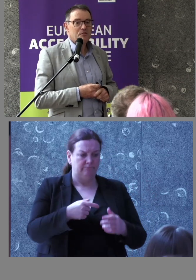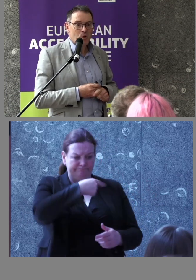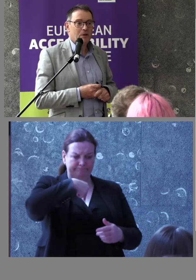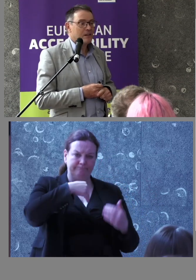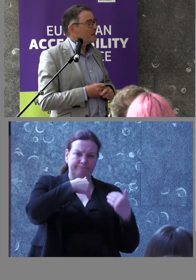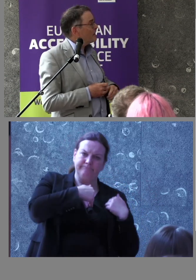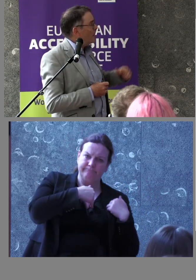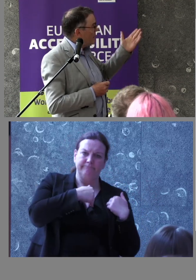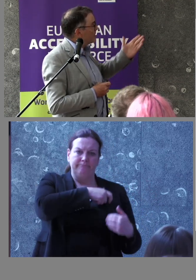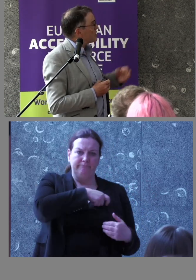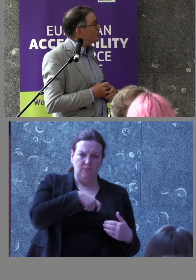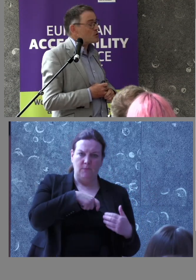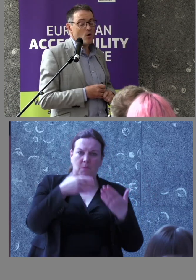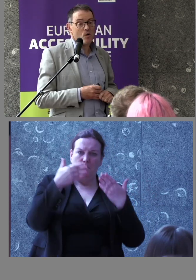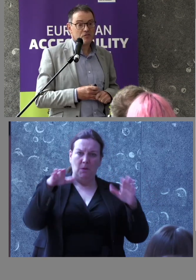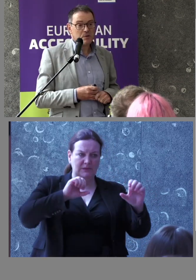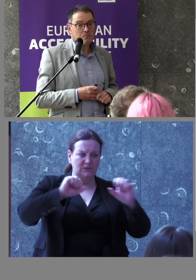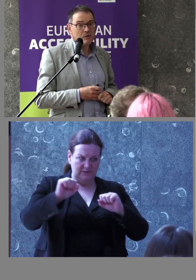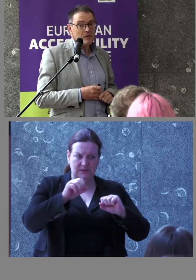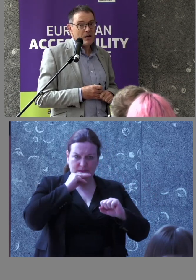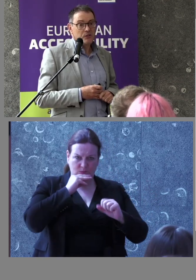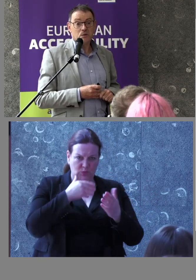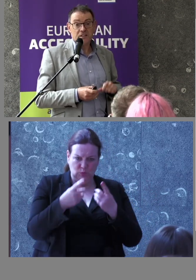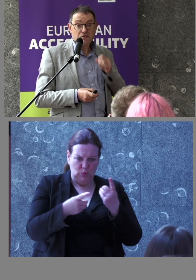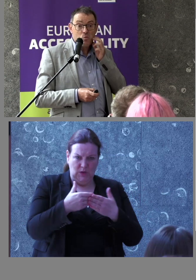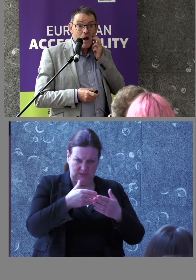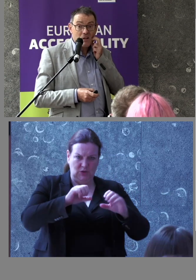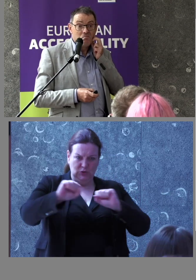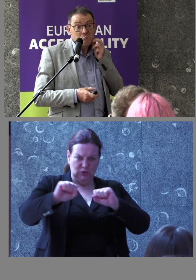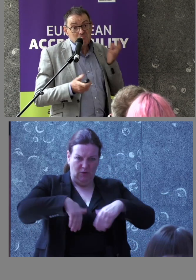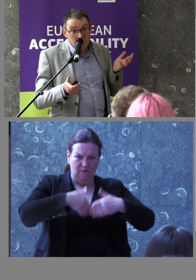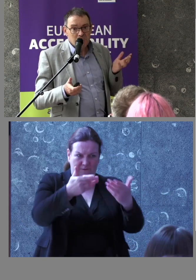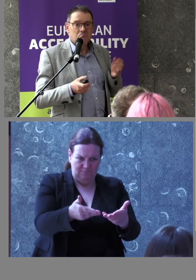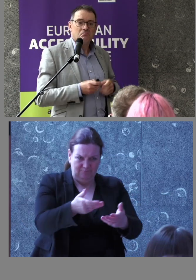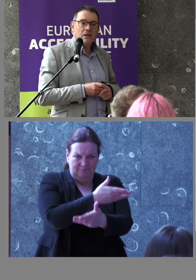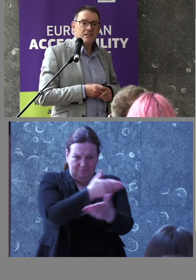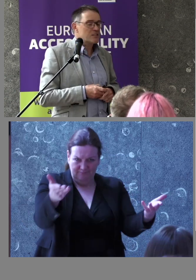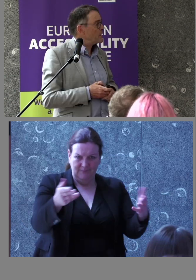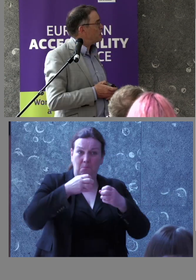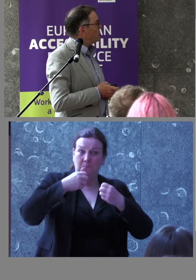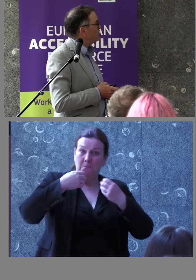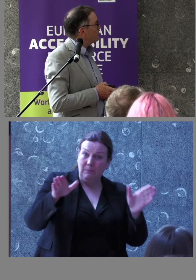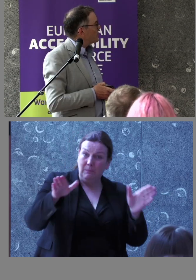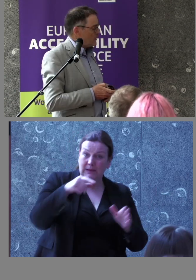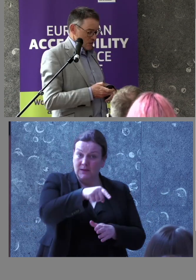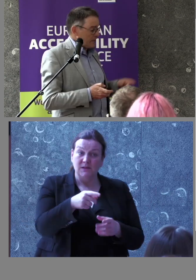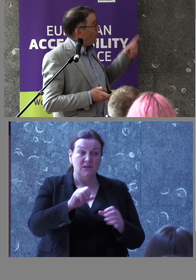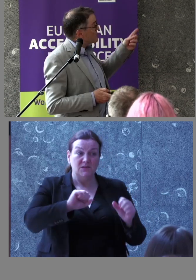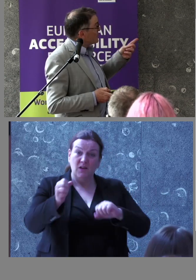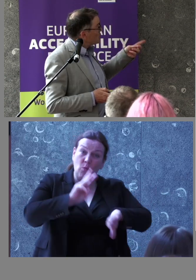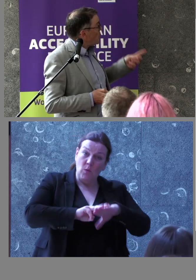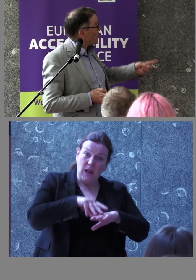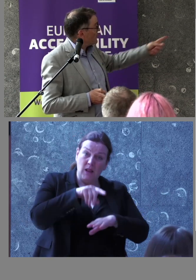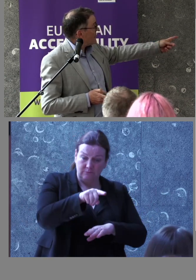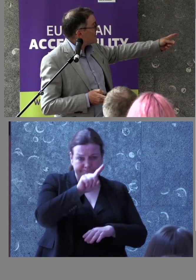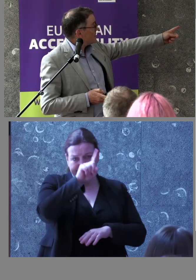of society. And as public servants, we are public servants. We've got to serve the public. And here's a huge cohort of